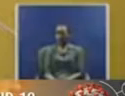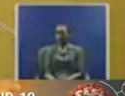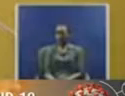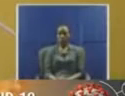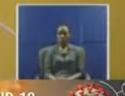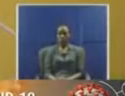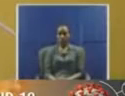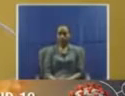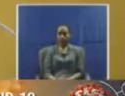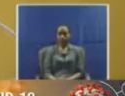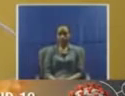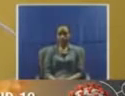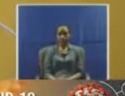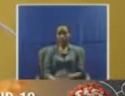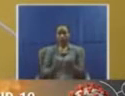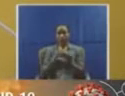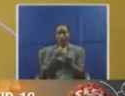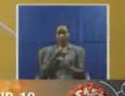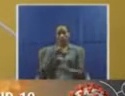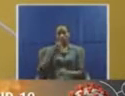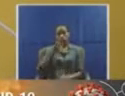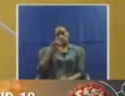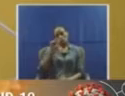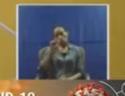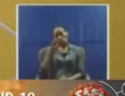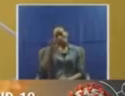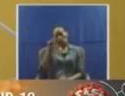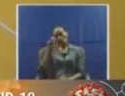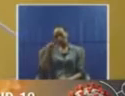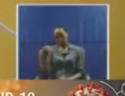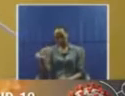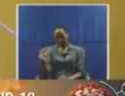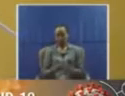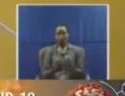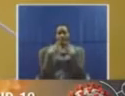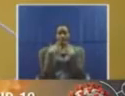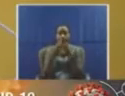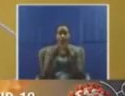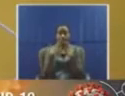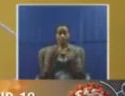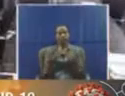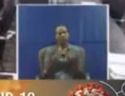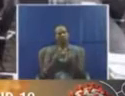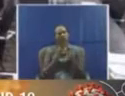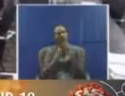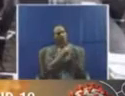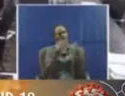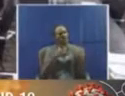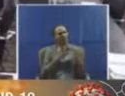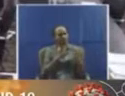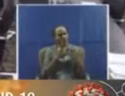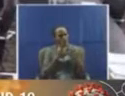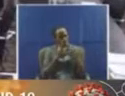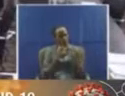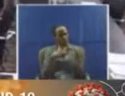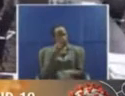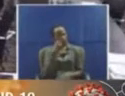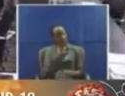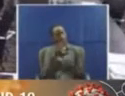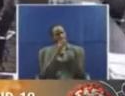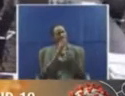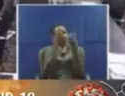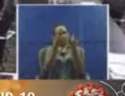you, Honorable Steve Swart. Thank you, Deputy Speaker. Arising from your response, Honourable Minister, the budget